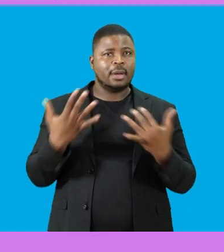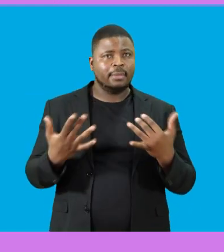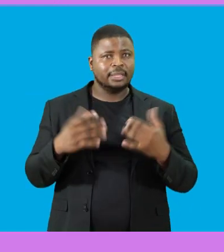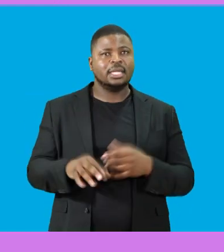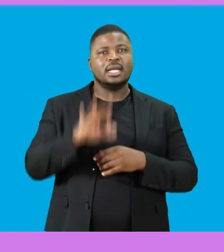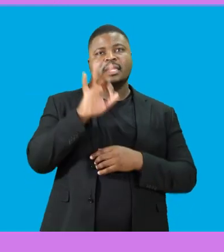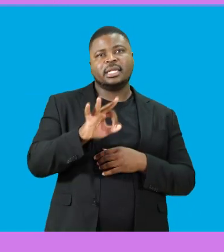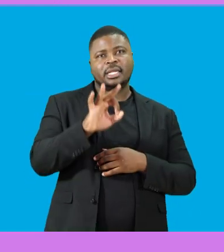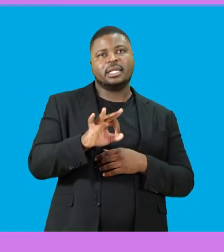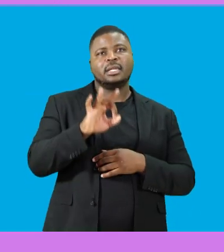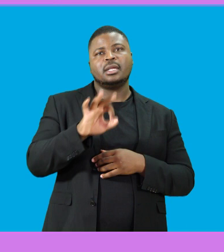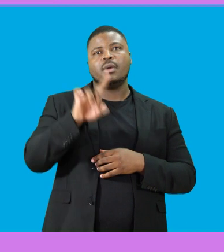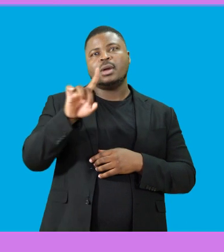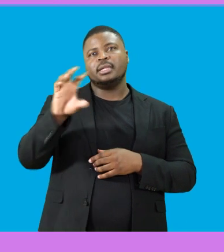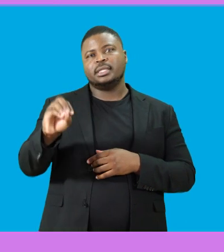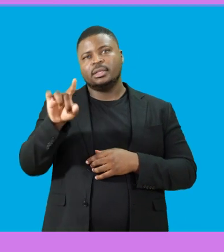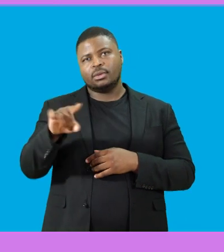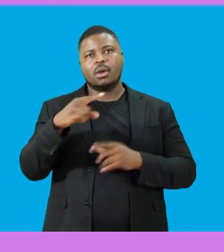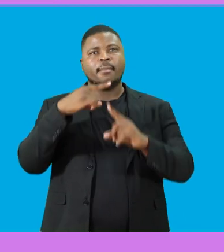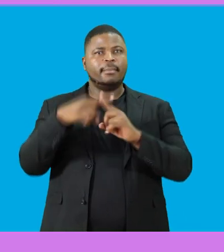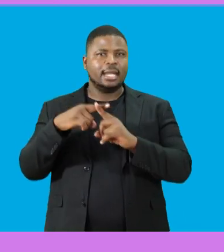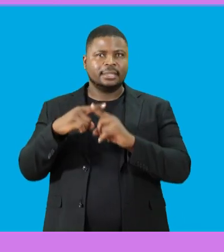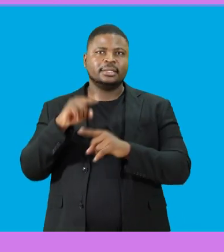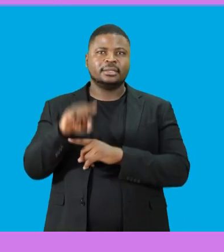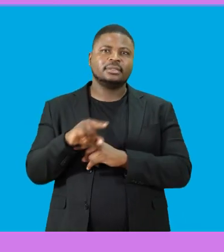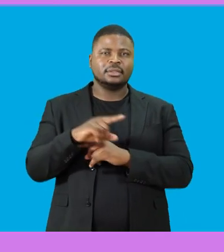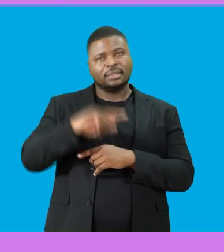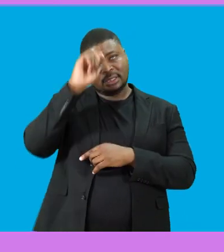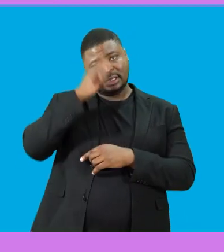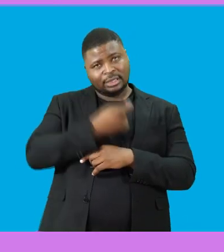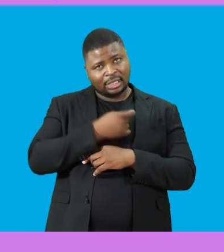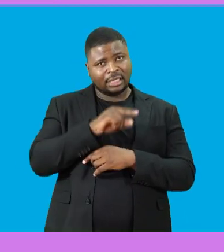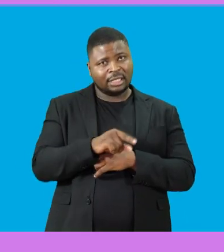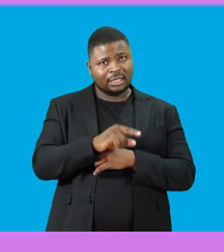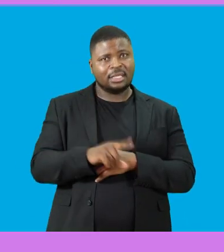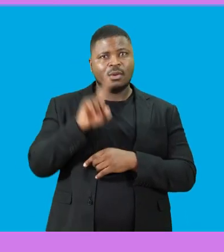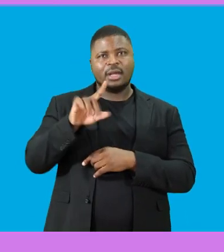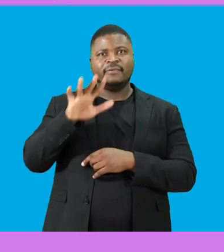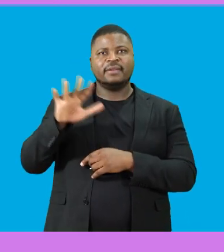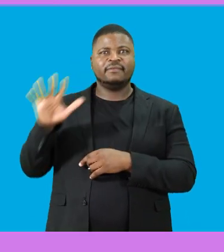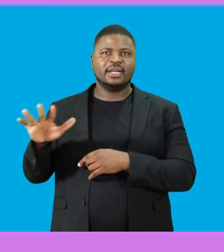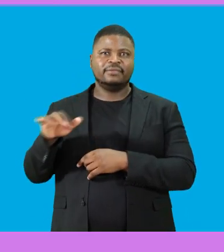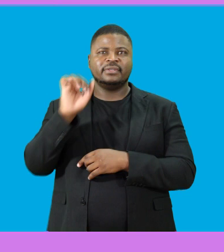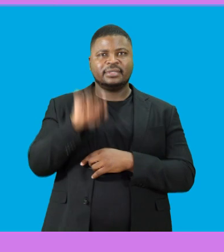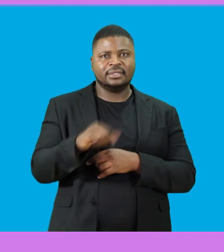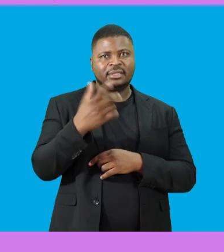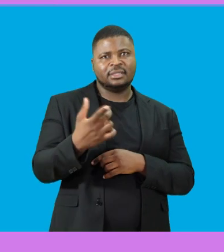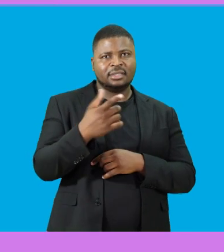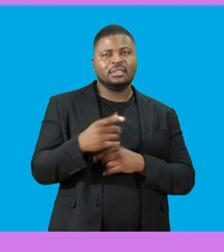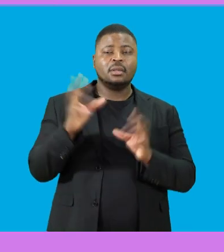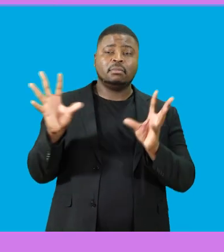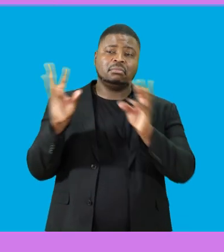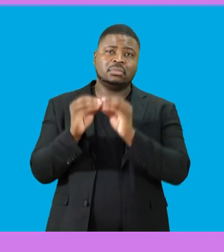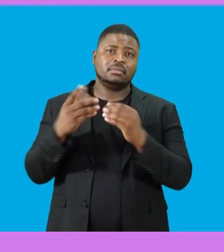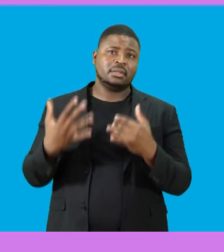be 310, which is Mr. Moy's cost, plus his son's, which is 155. So when we